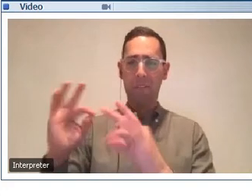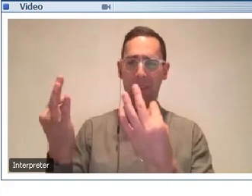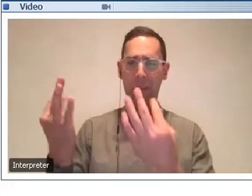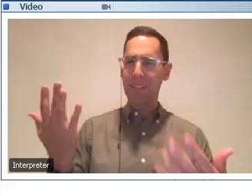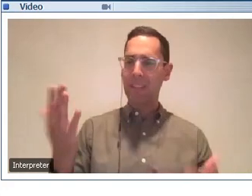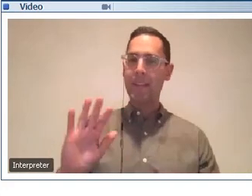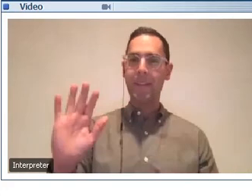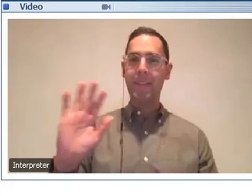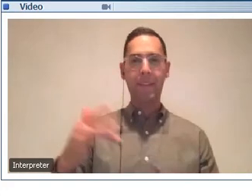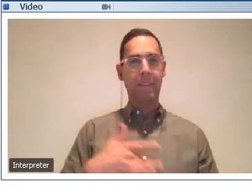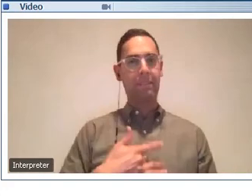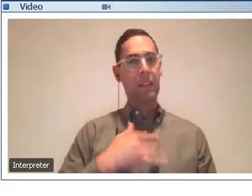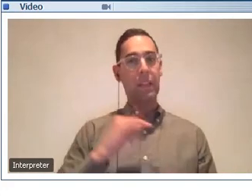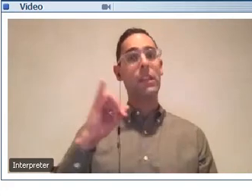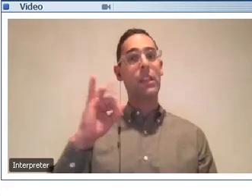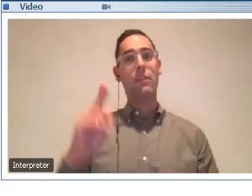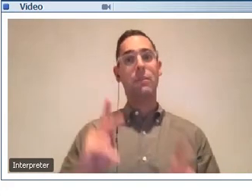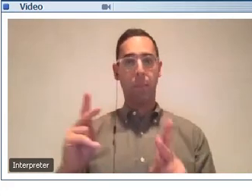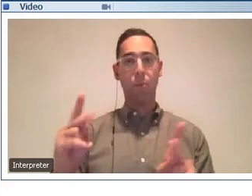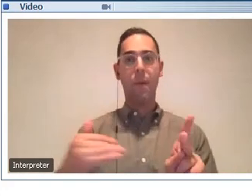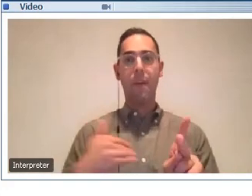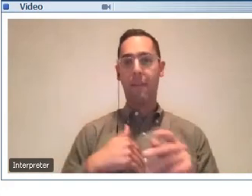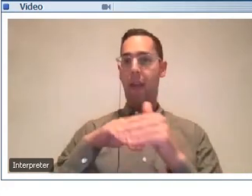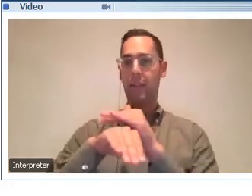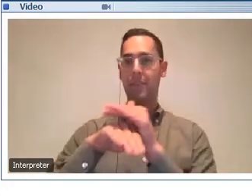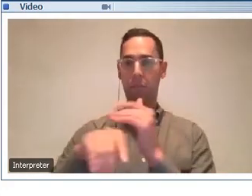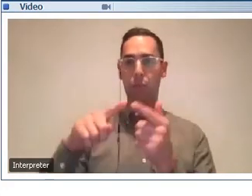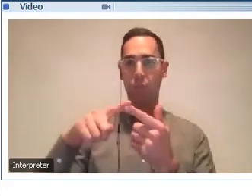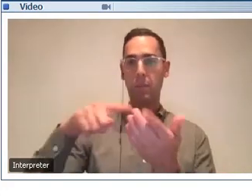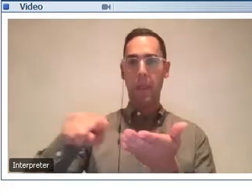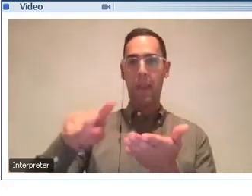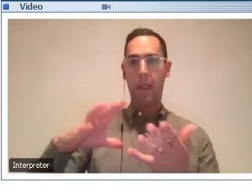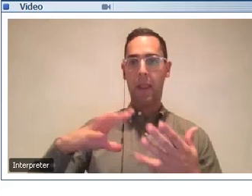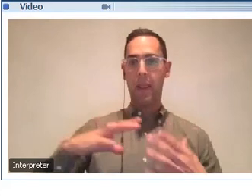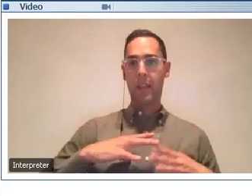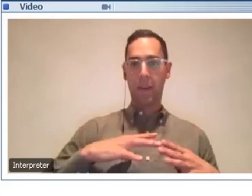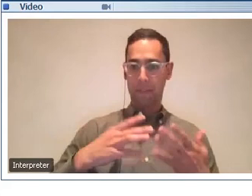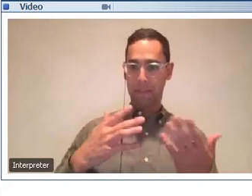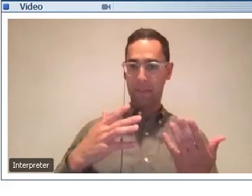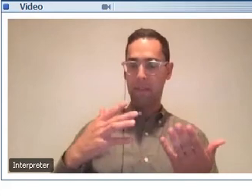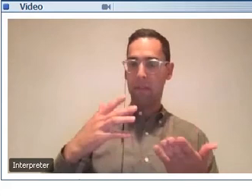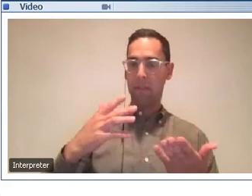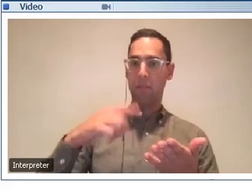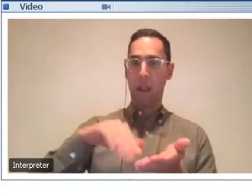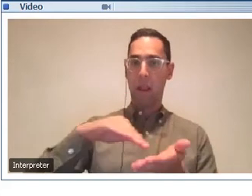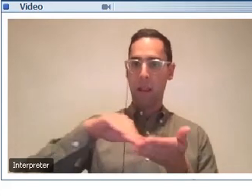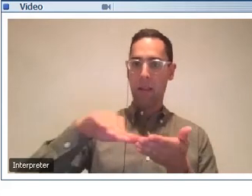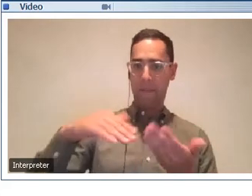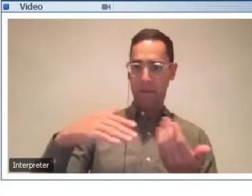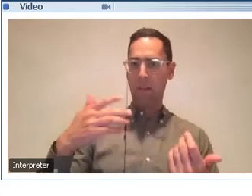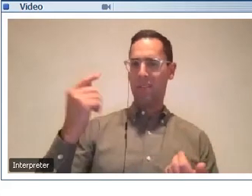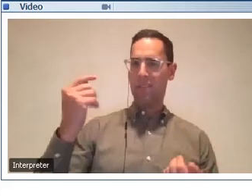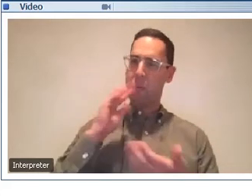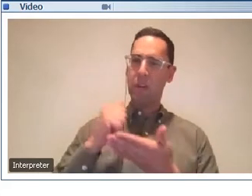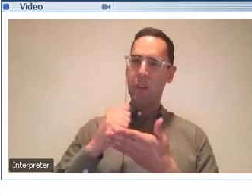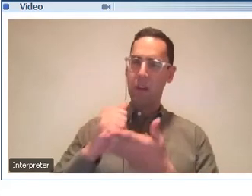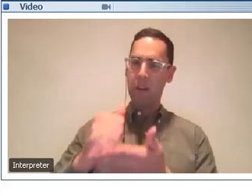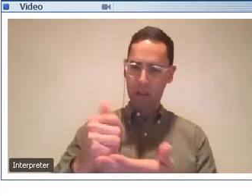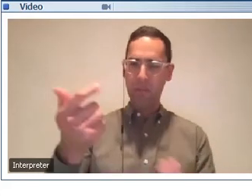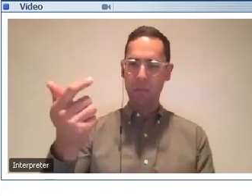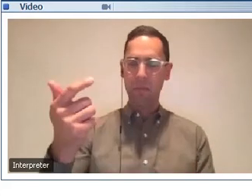people have access to paid leave, at least in some circumstances, it may help families and workers with